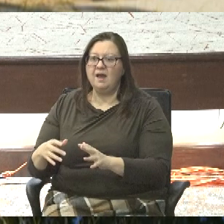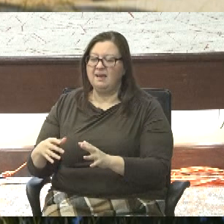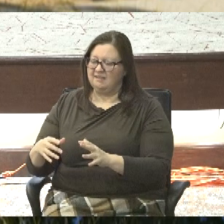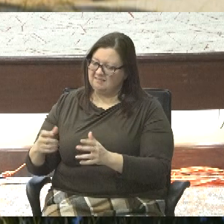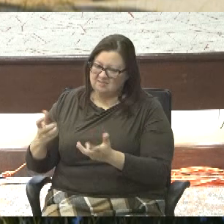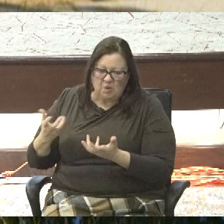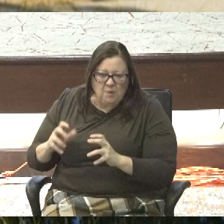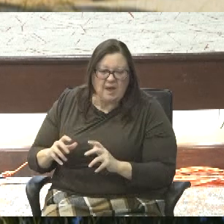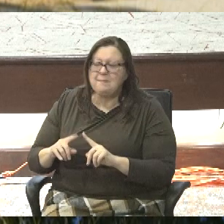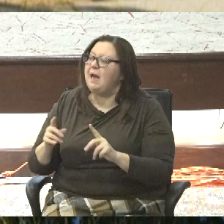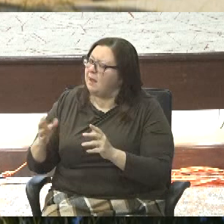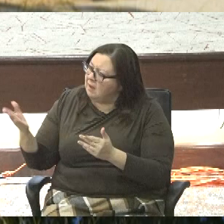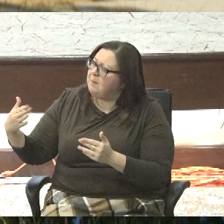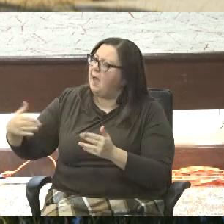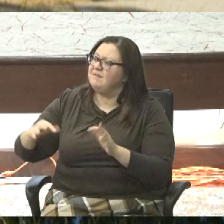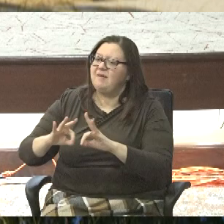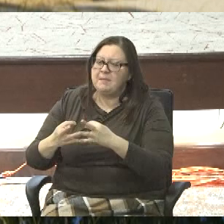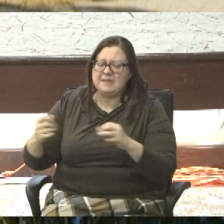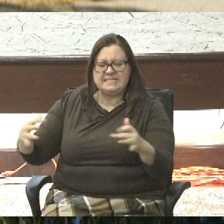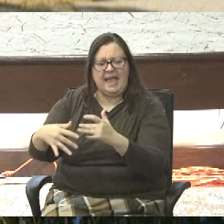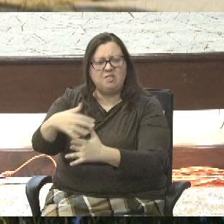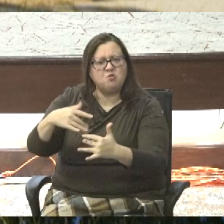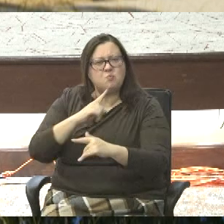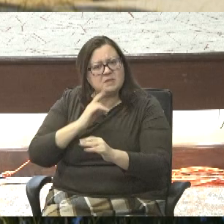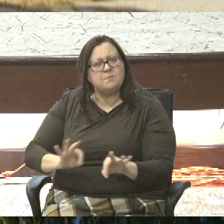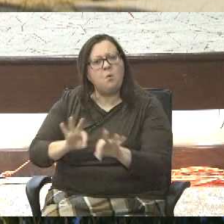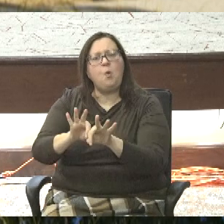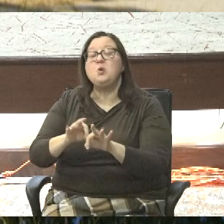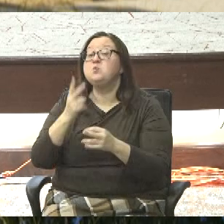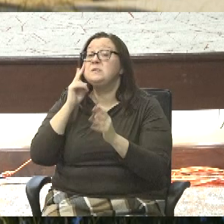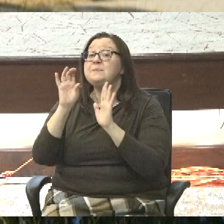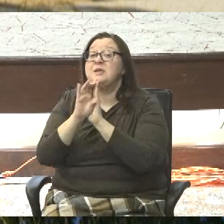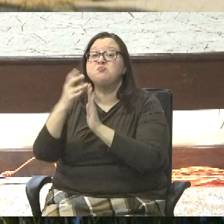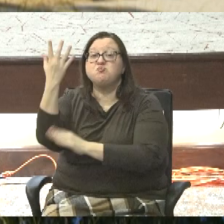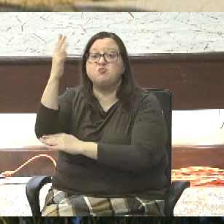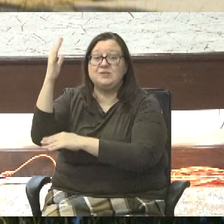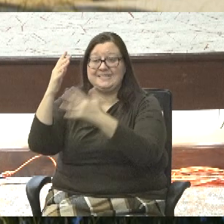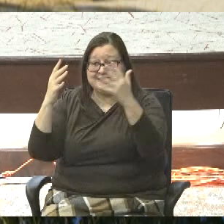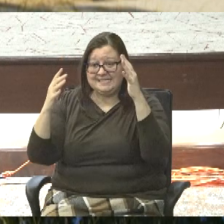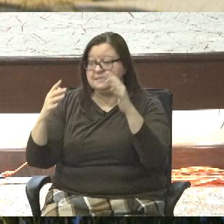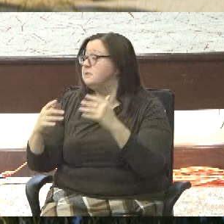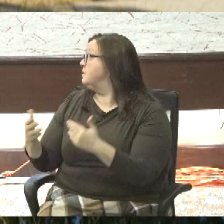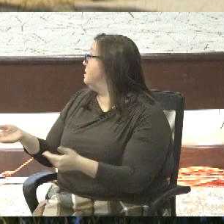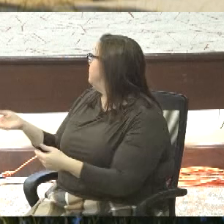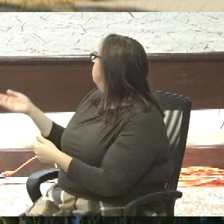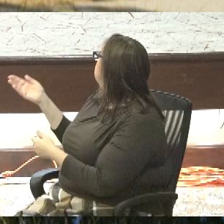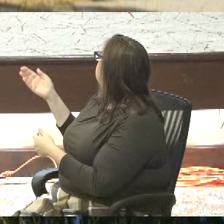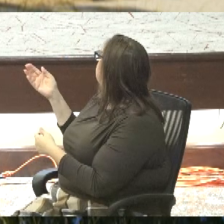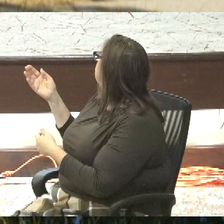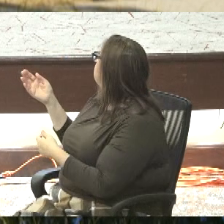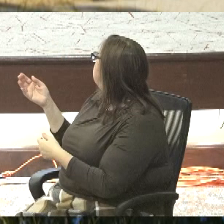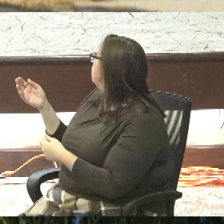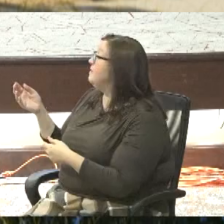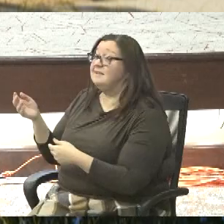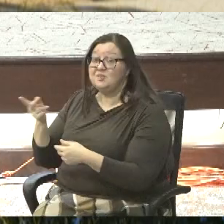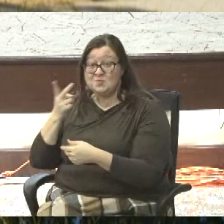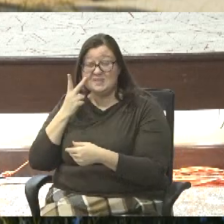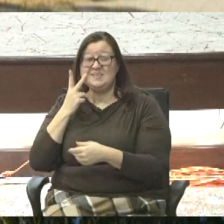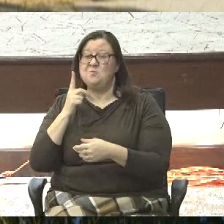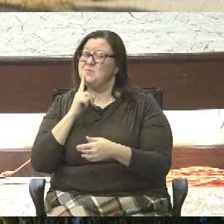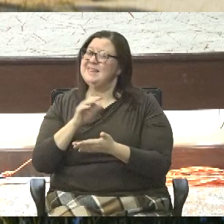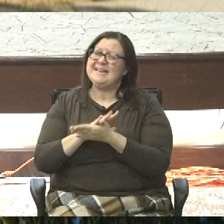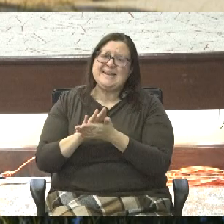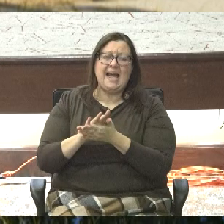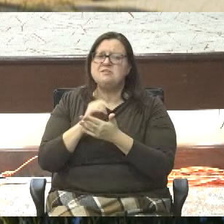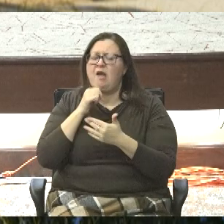for families to gather, very important. And then in this picture, just the trees. A lot of emphasis coming in, bringing in mature shade